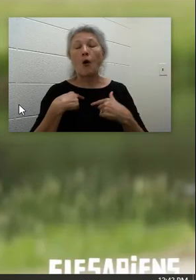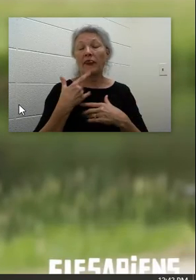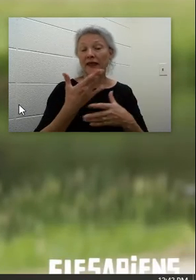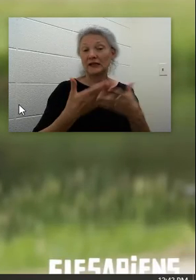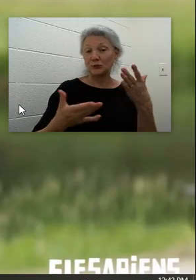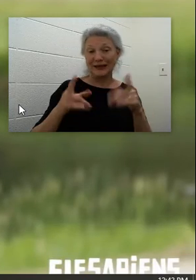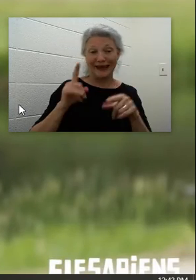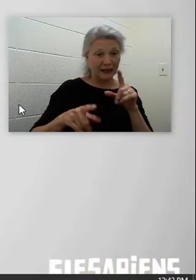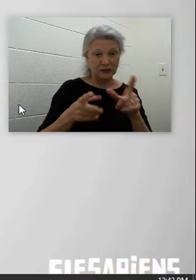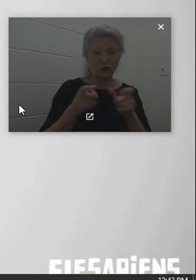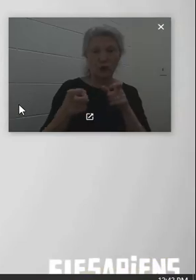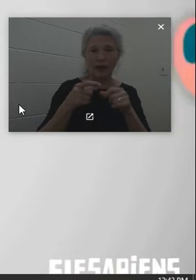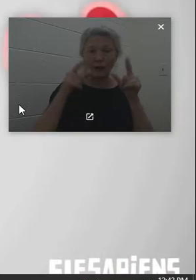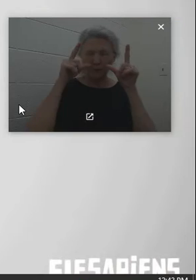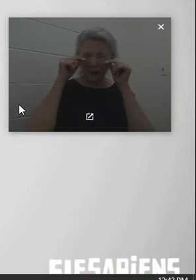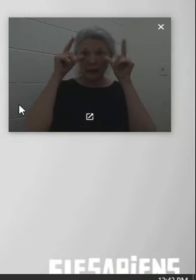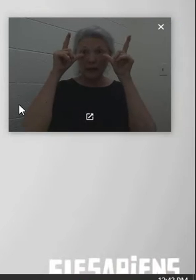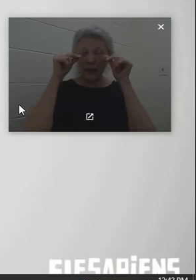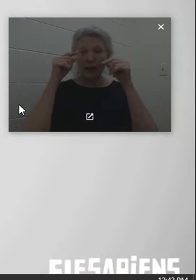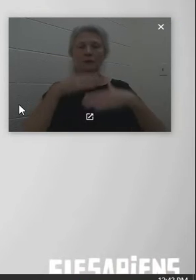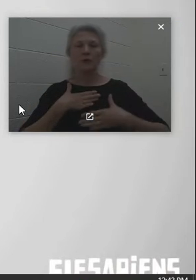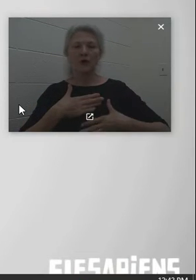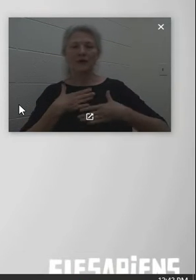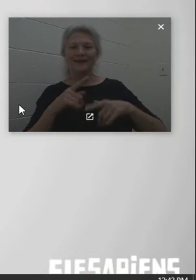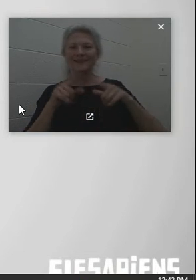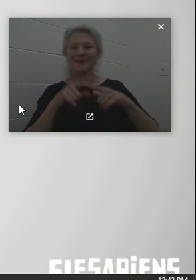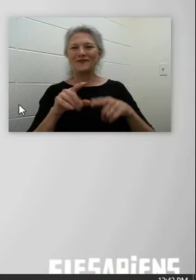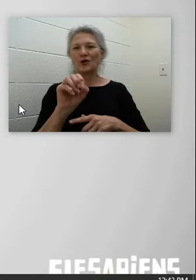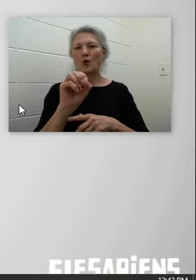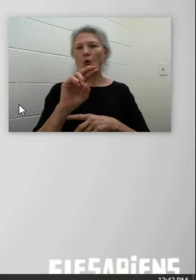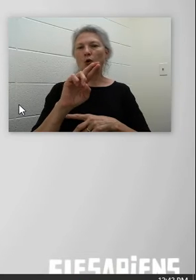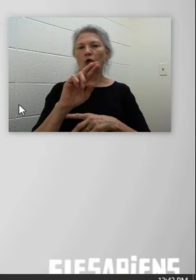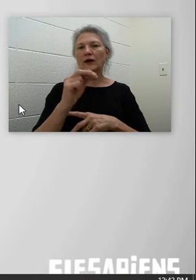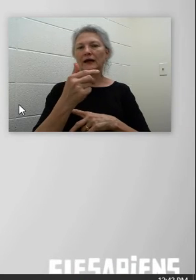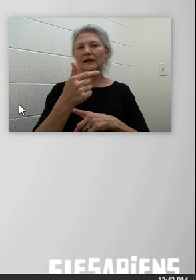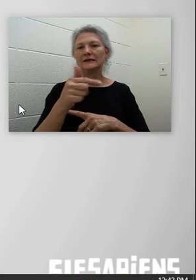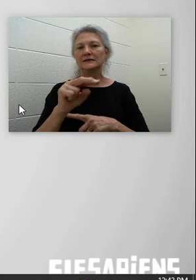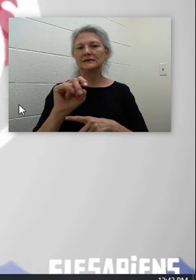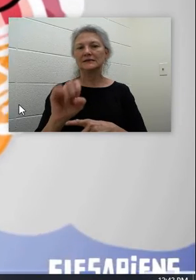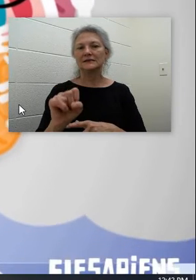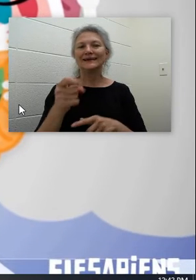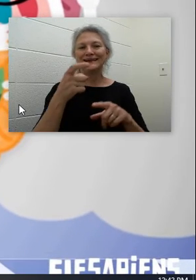breathing. The different organs that make up each system need each other.